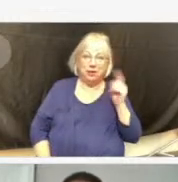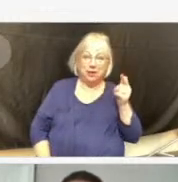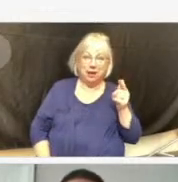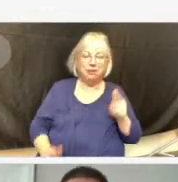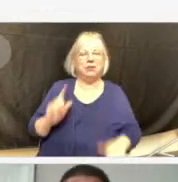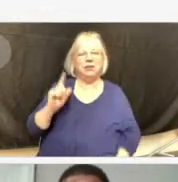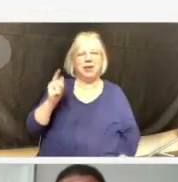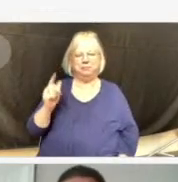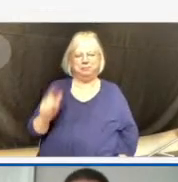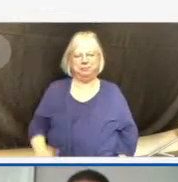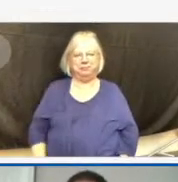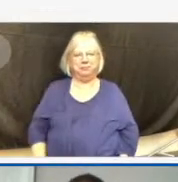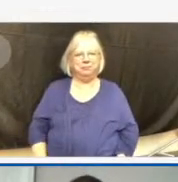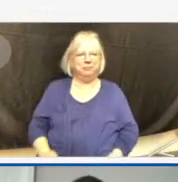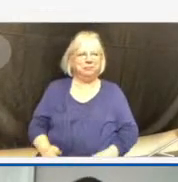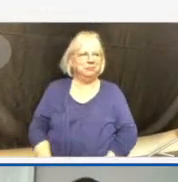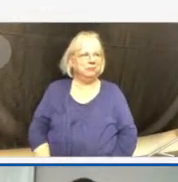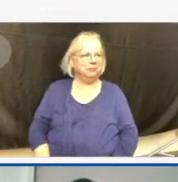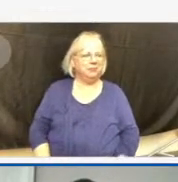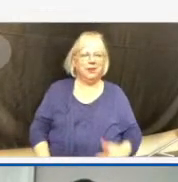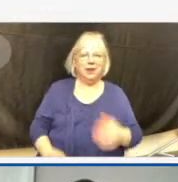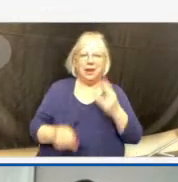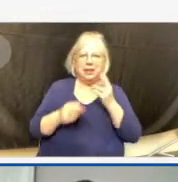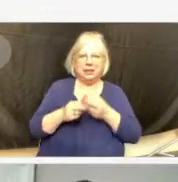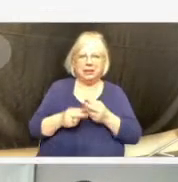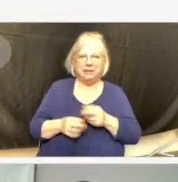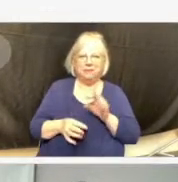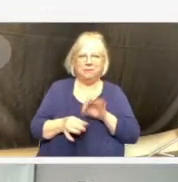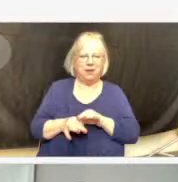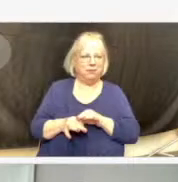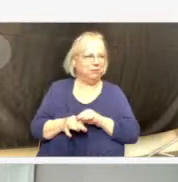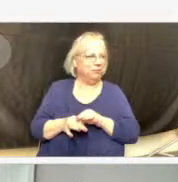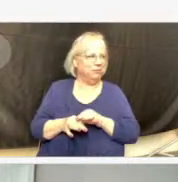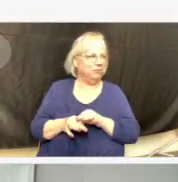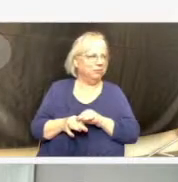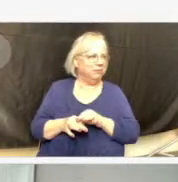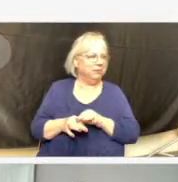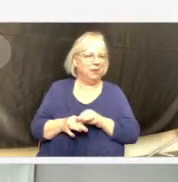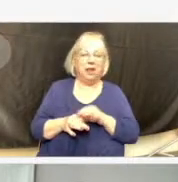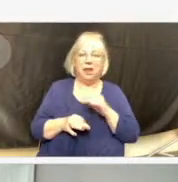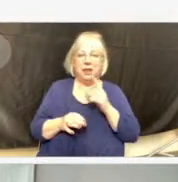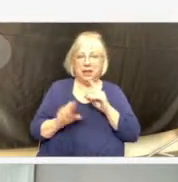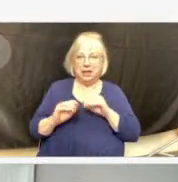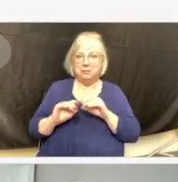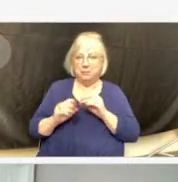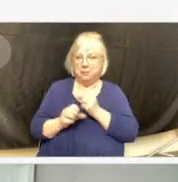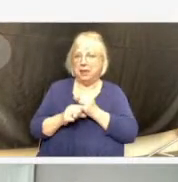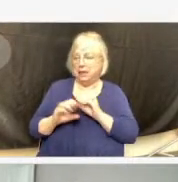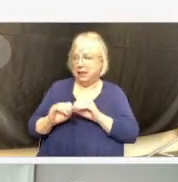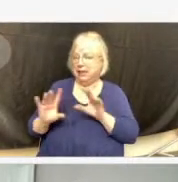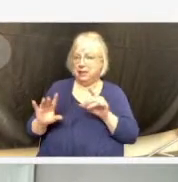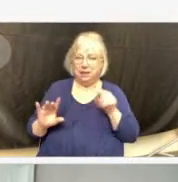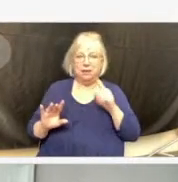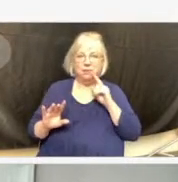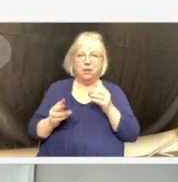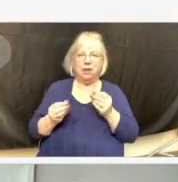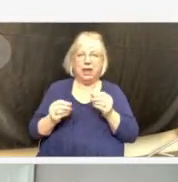this is for. Second. Great. May we have a roll call vote? Be clear, this item is for the land use and will be followed by the item.